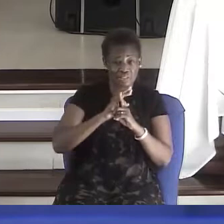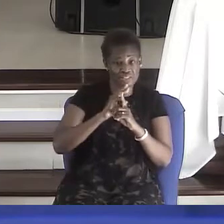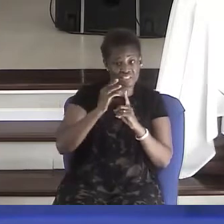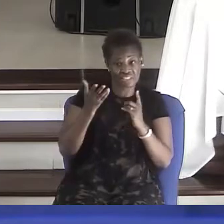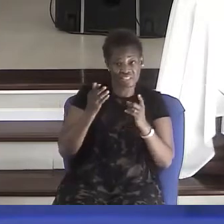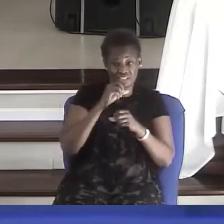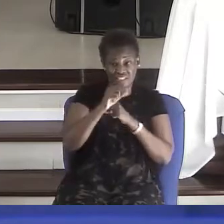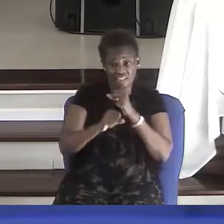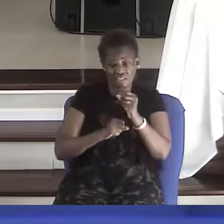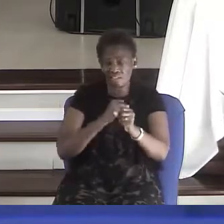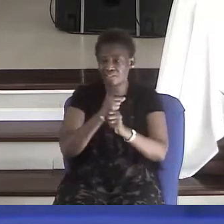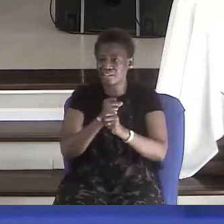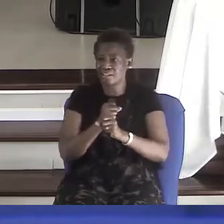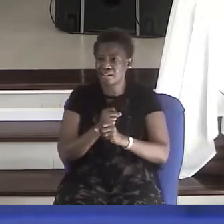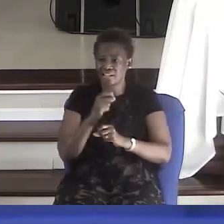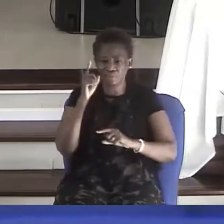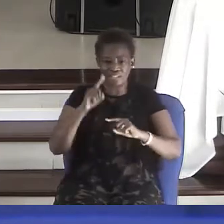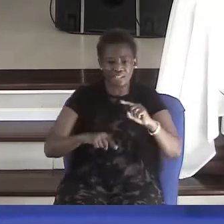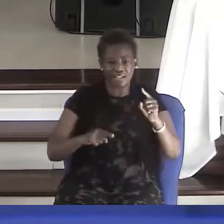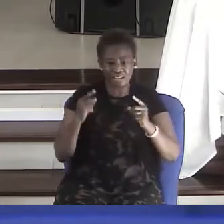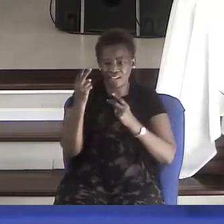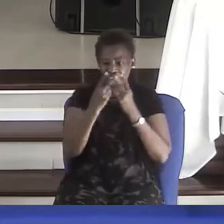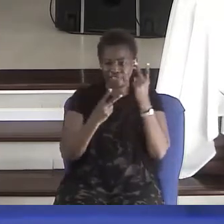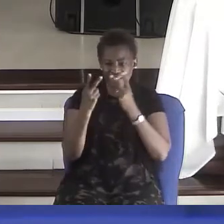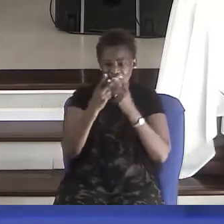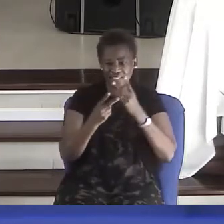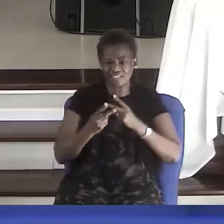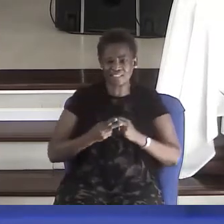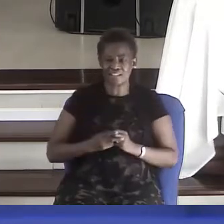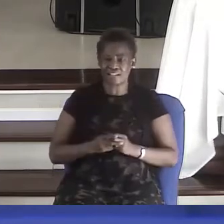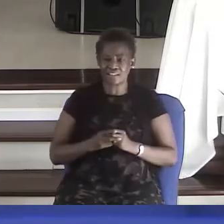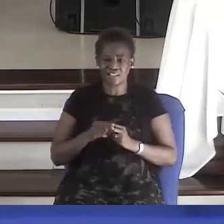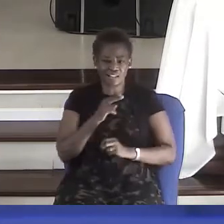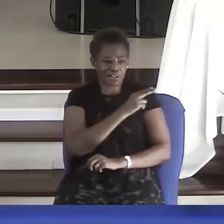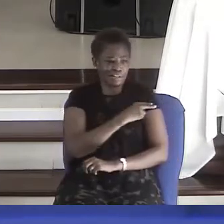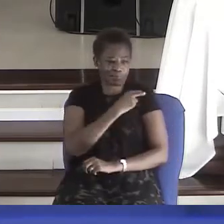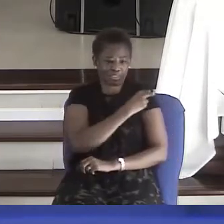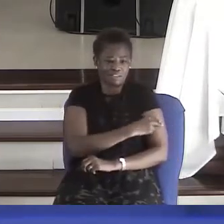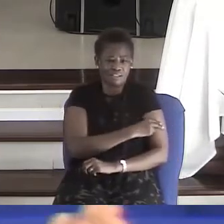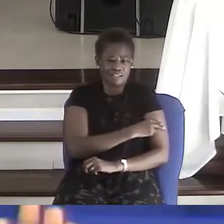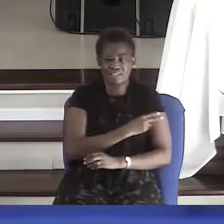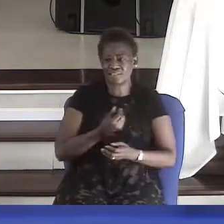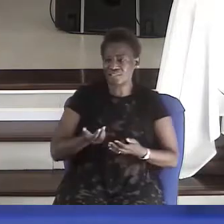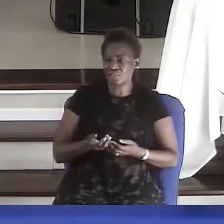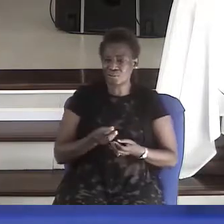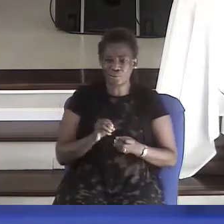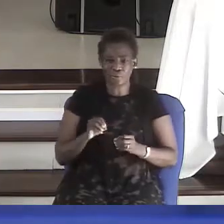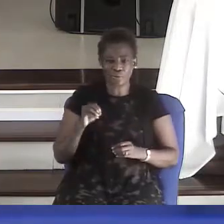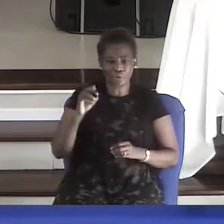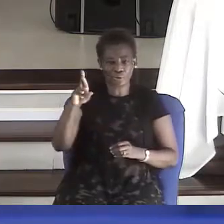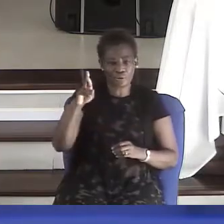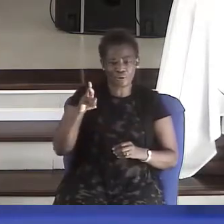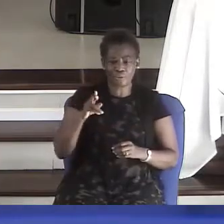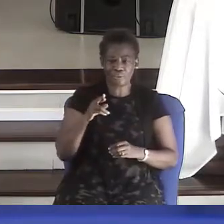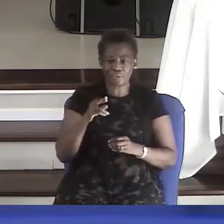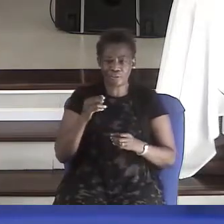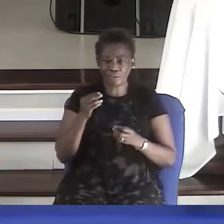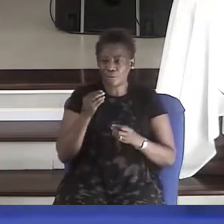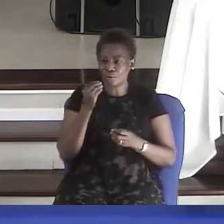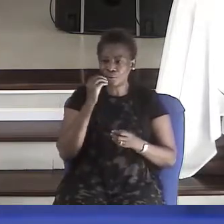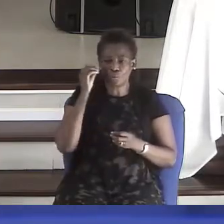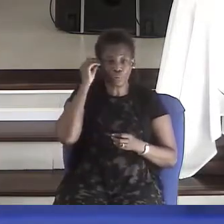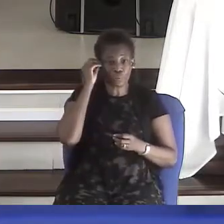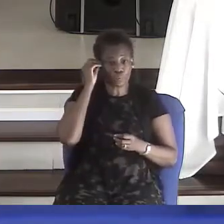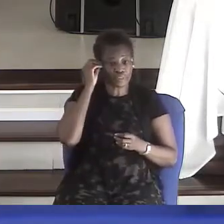freely want to. We make connections on phone. It's not the same. And some of these people will never see down this side